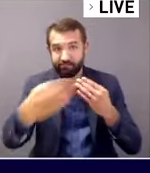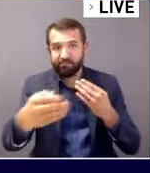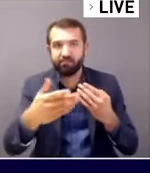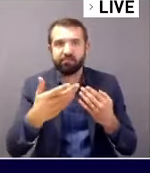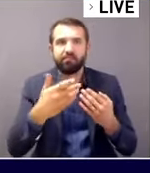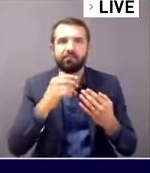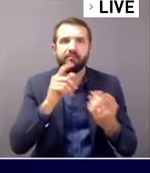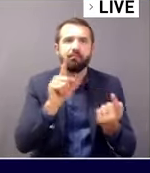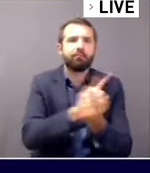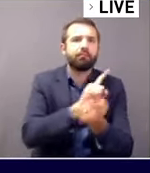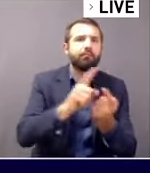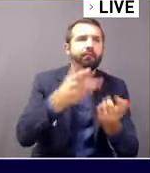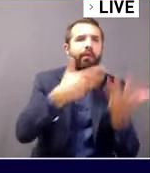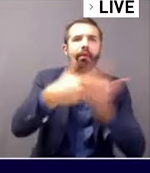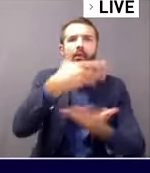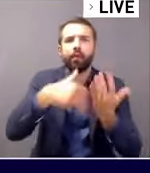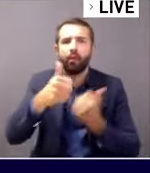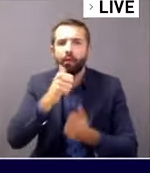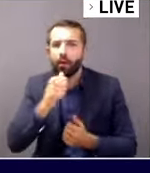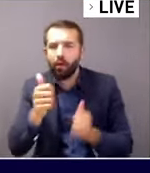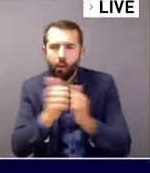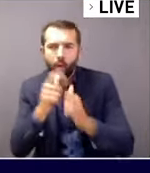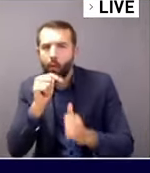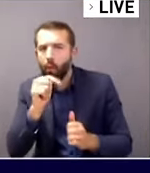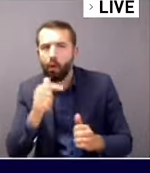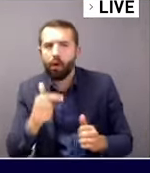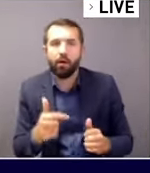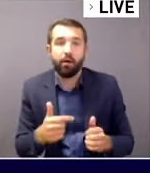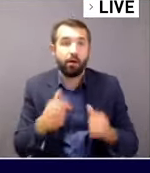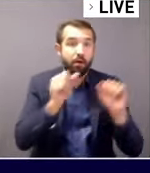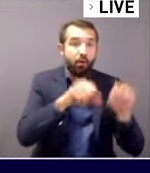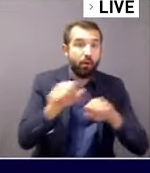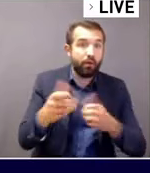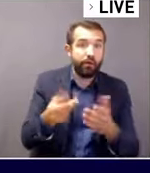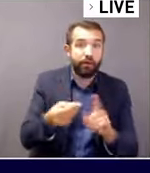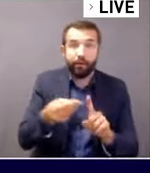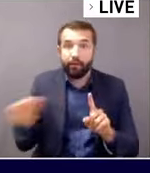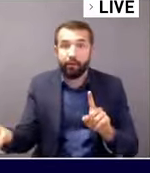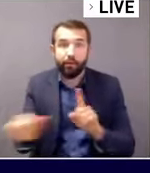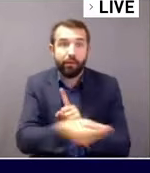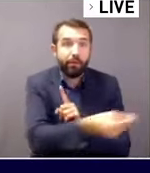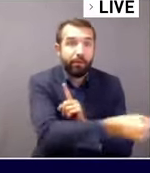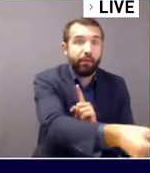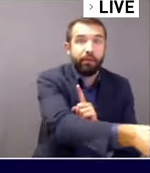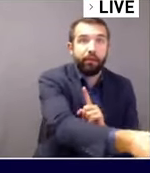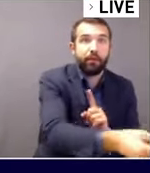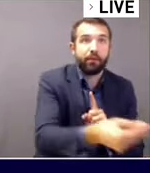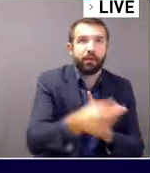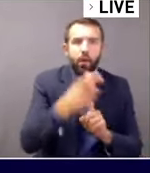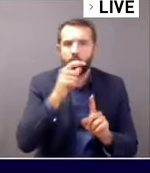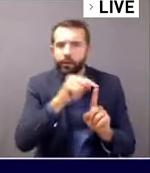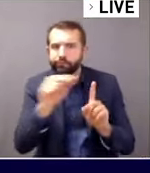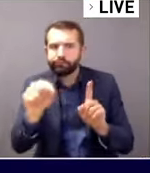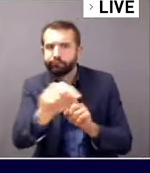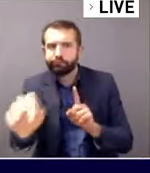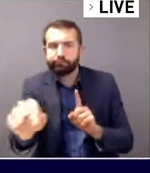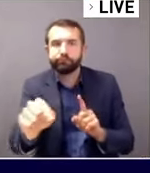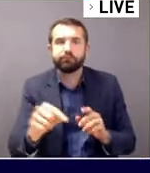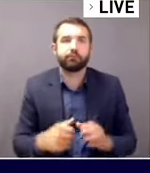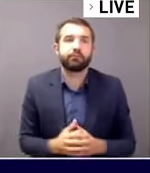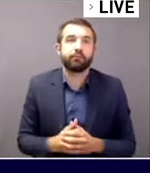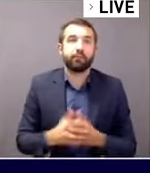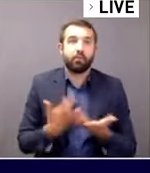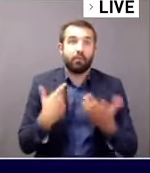sick. That helps us answer the second question, who might you have given the disease to? I want to be really